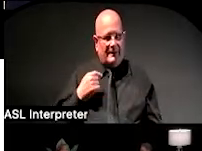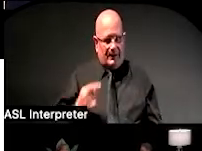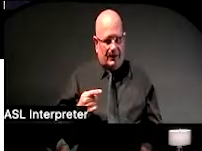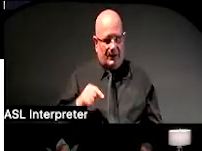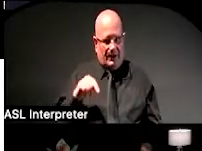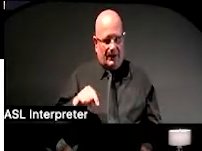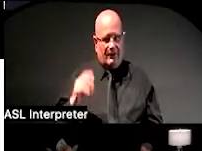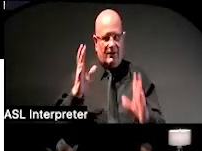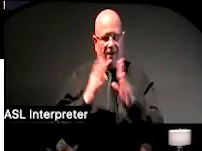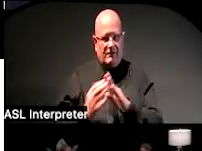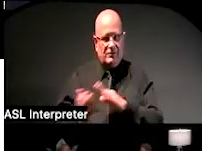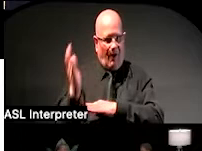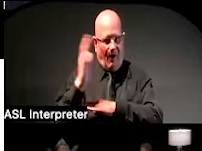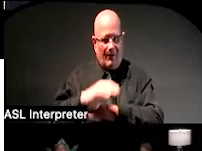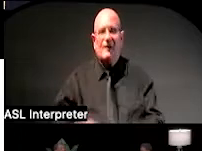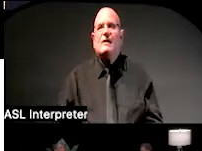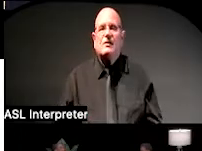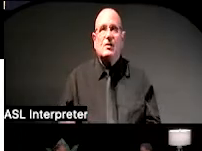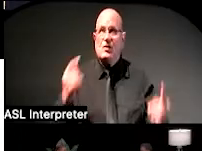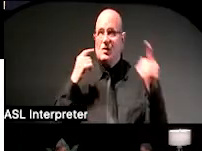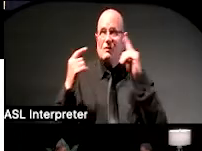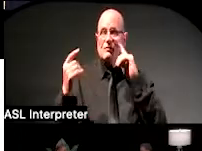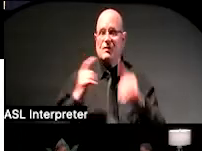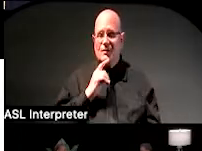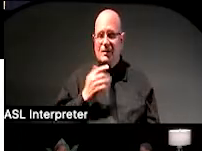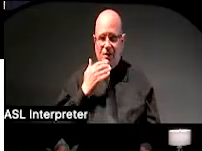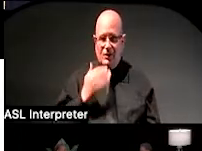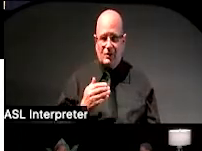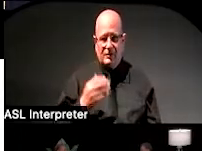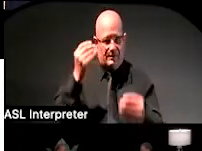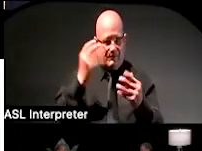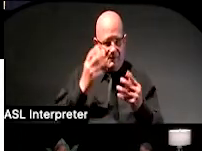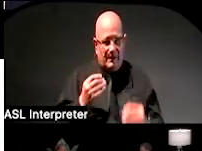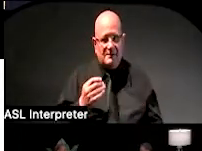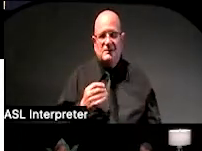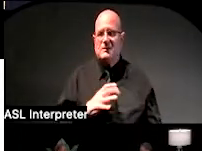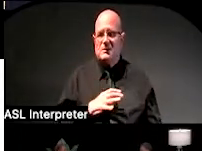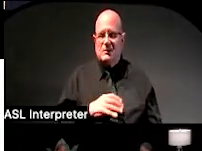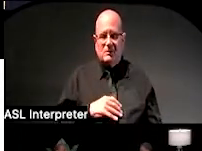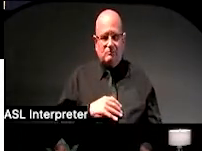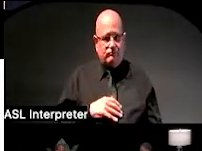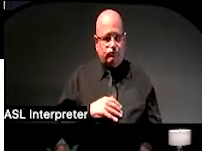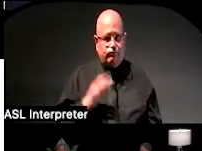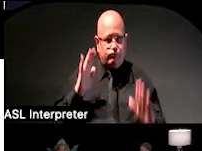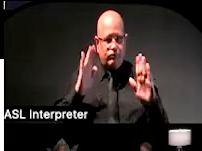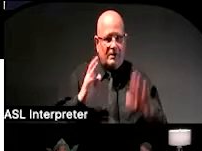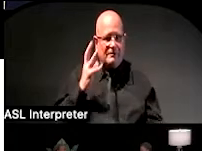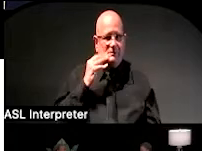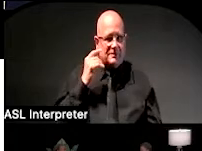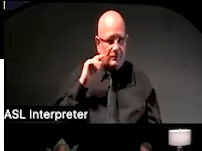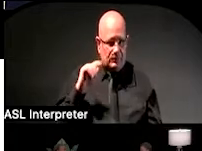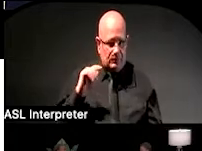this conference all day. Yes. You've heard some really, really good information, and what a Yes. dynamic experience it has been for you